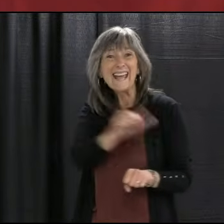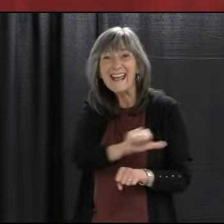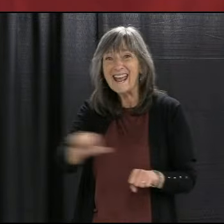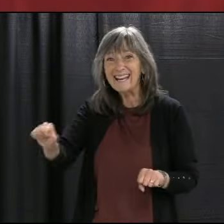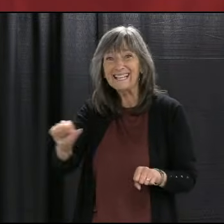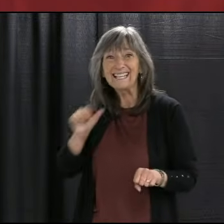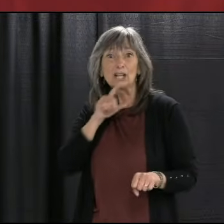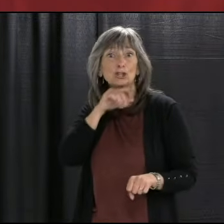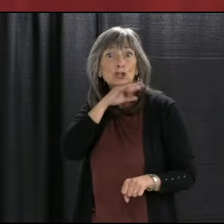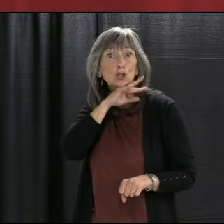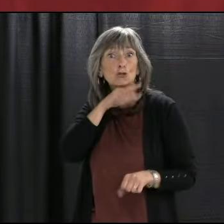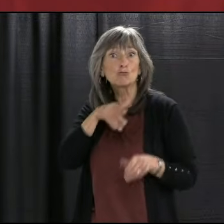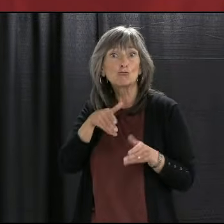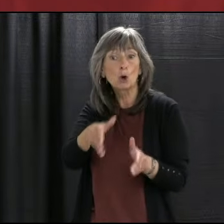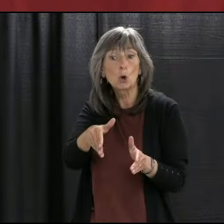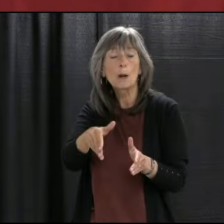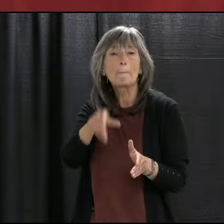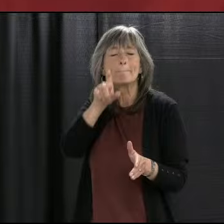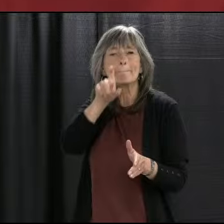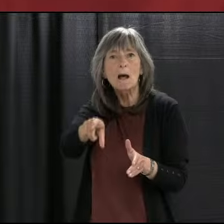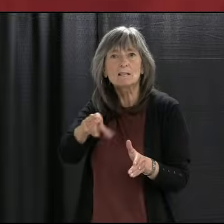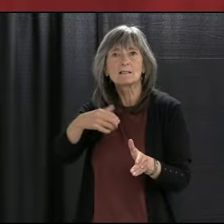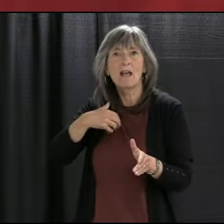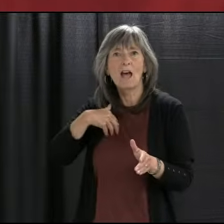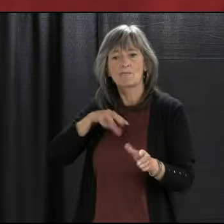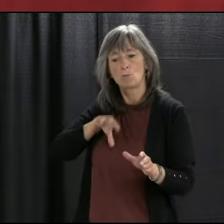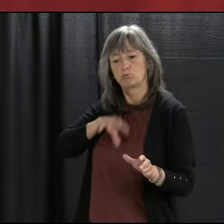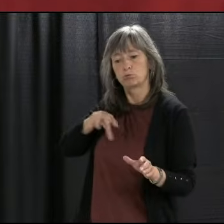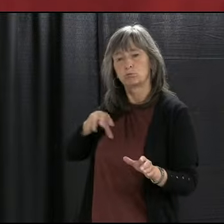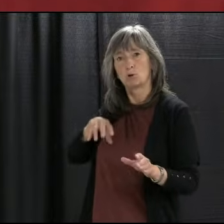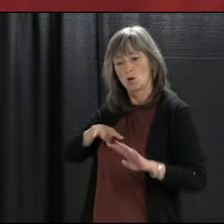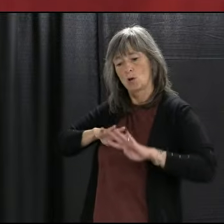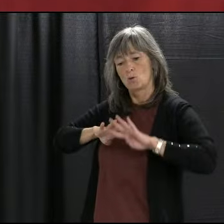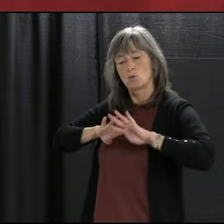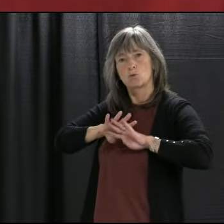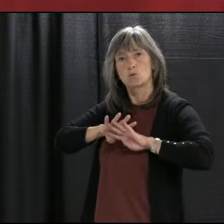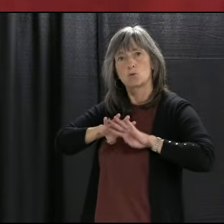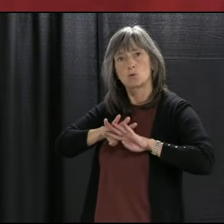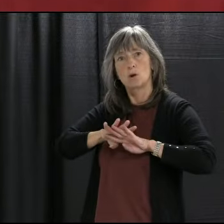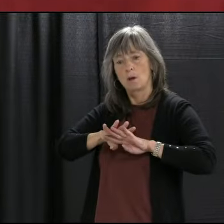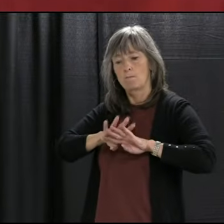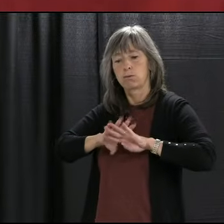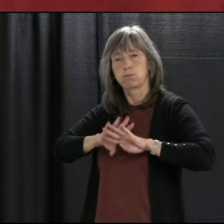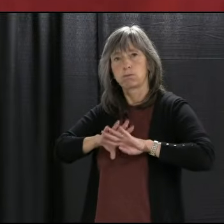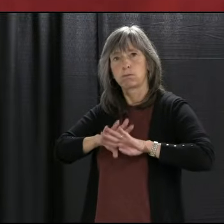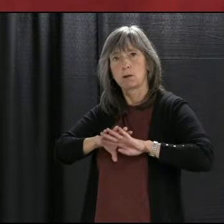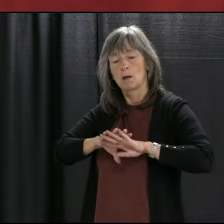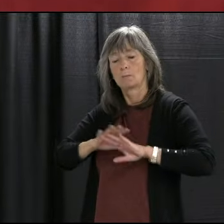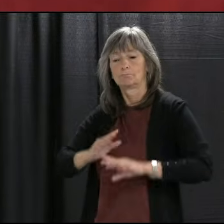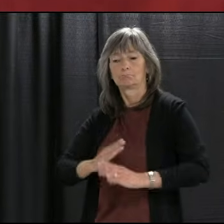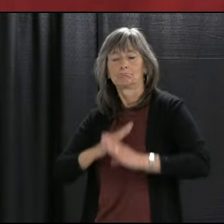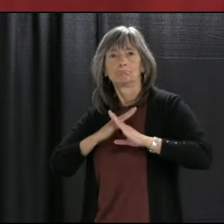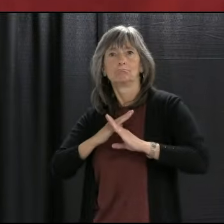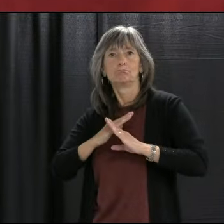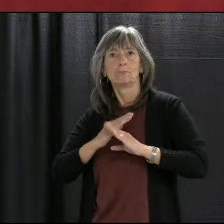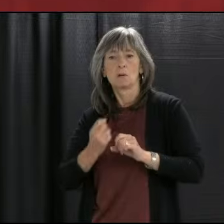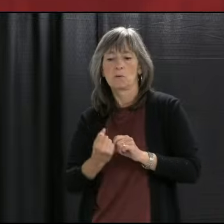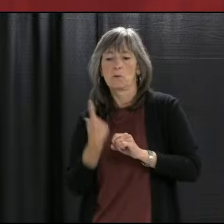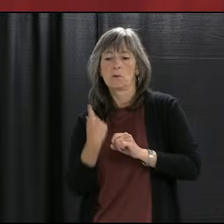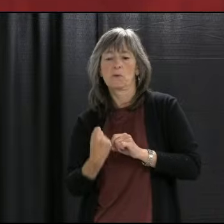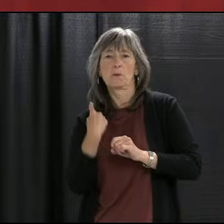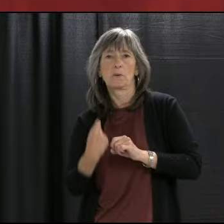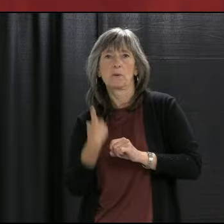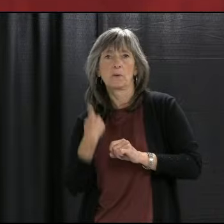vehicles must be equipped with proper screening or baffling device to prevent sparks from